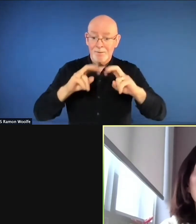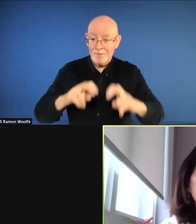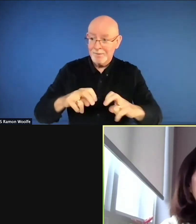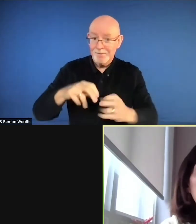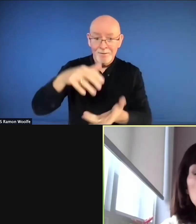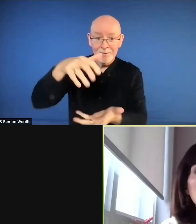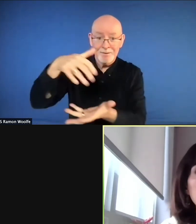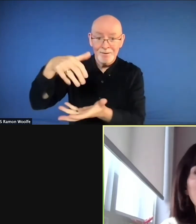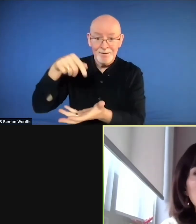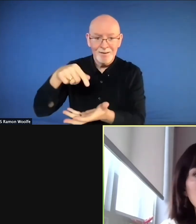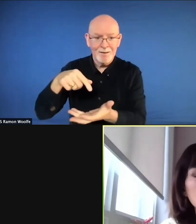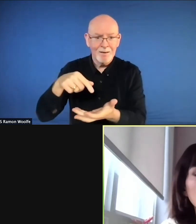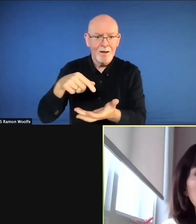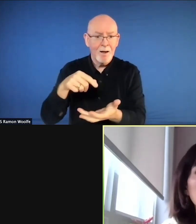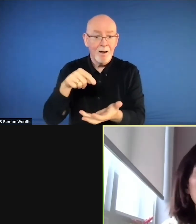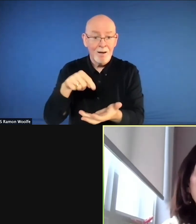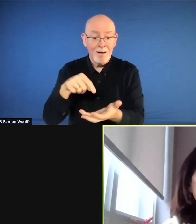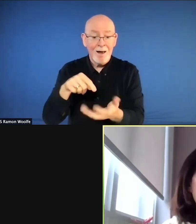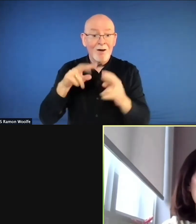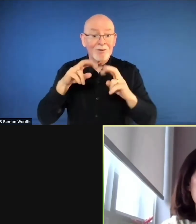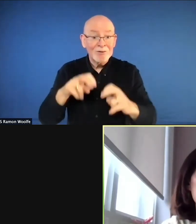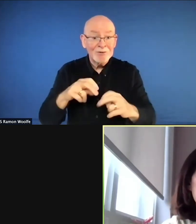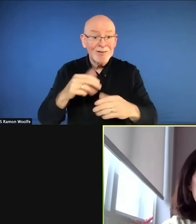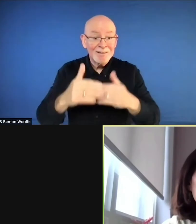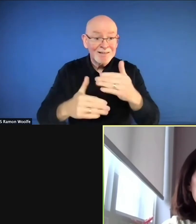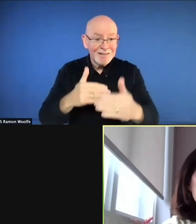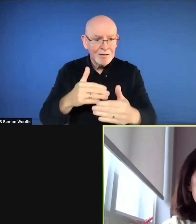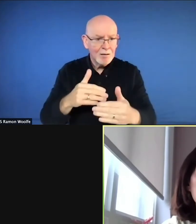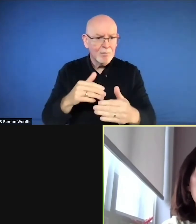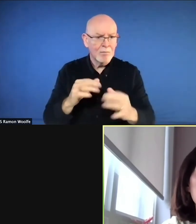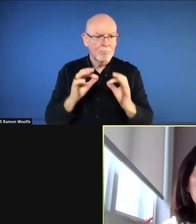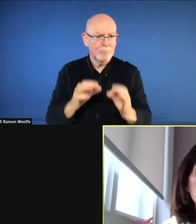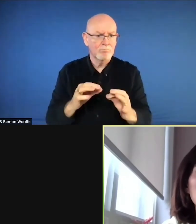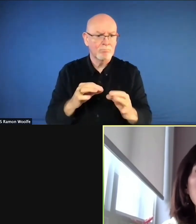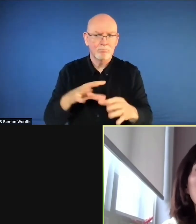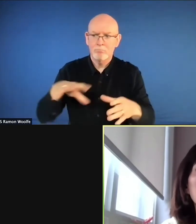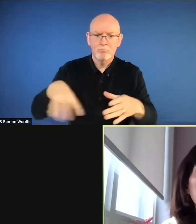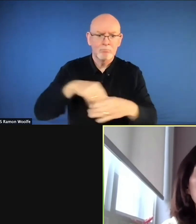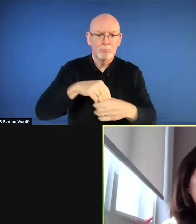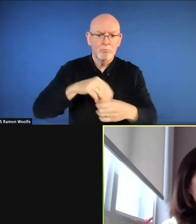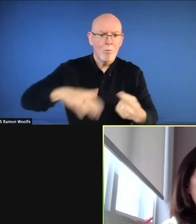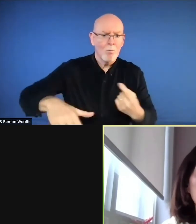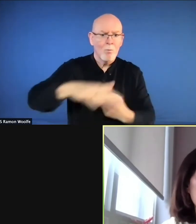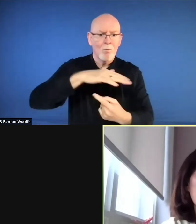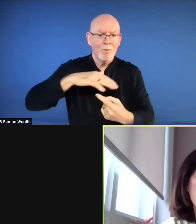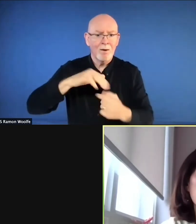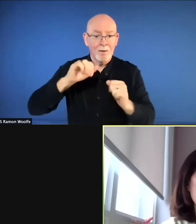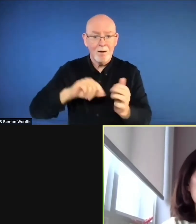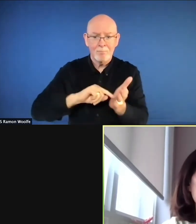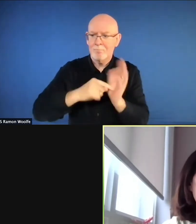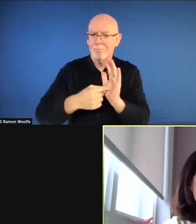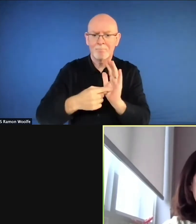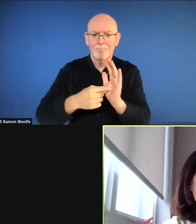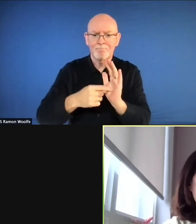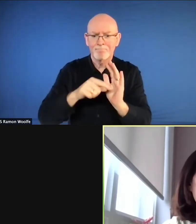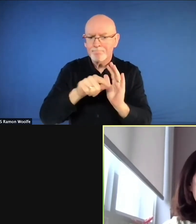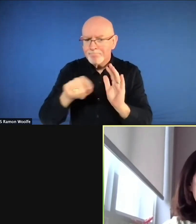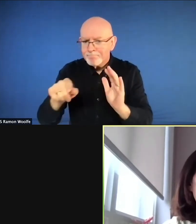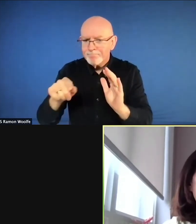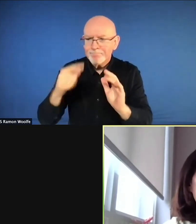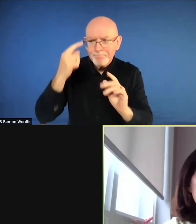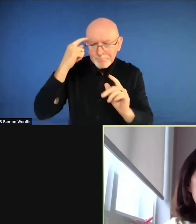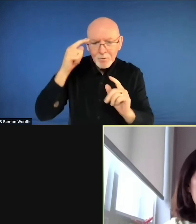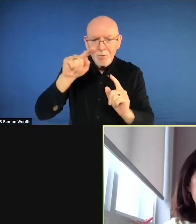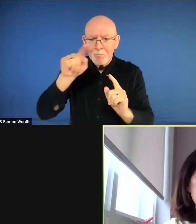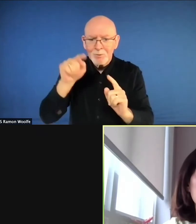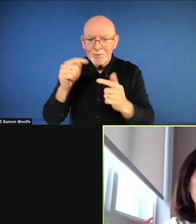people. Budgeting funding for all partners, including displaced people, are part also of